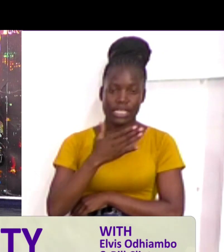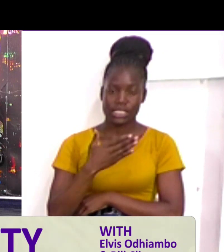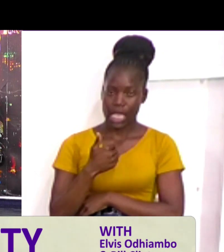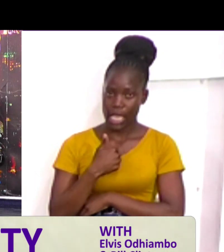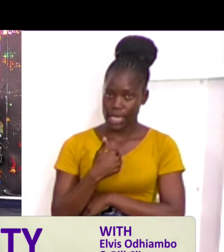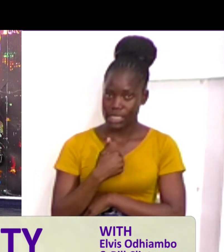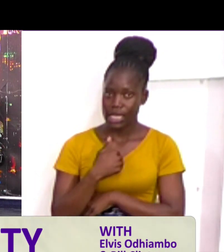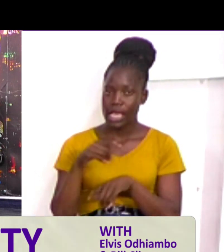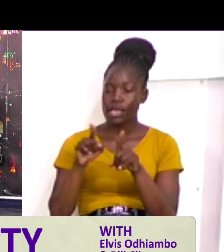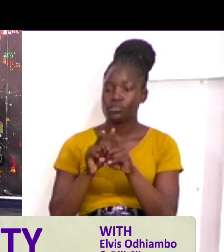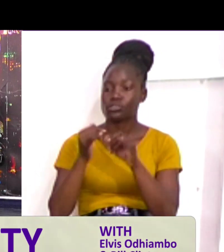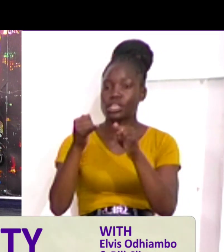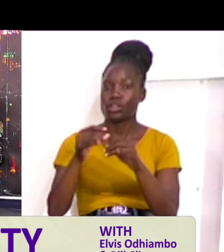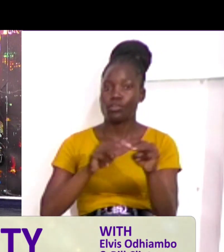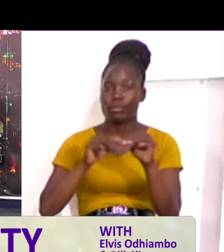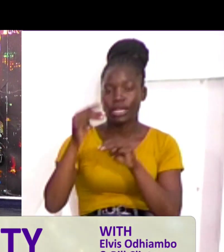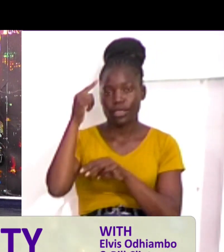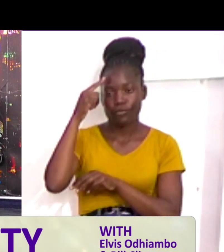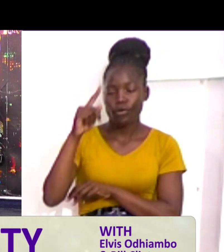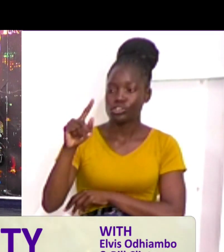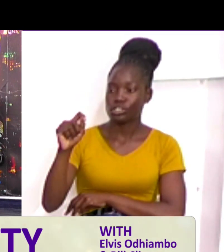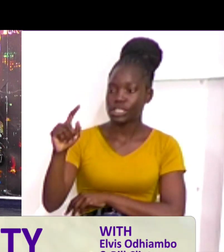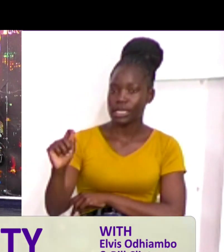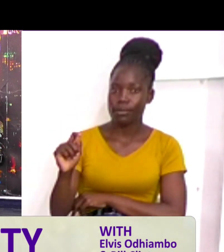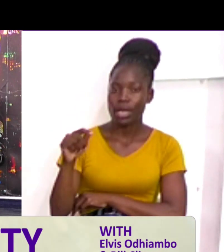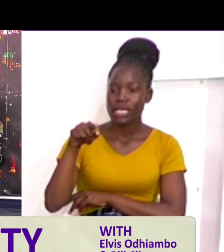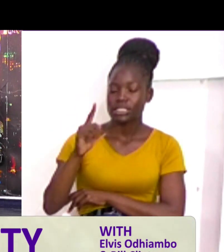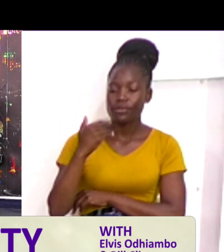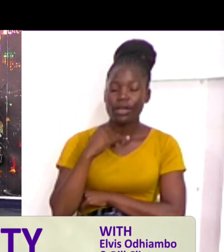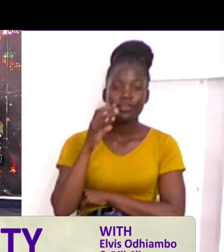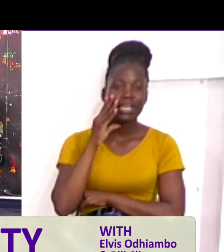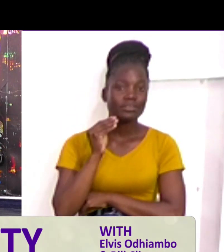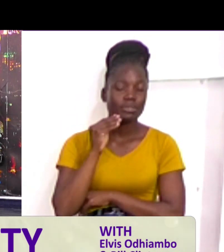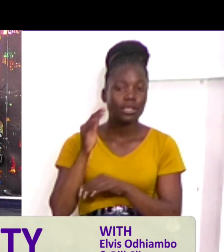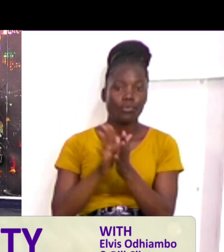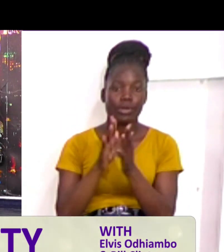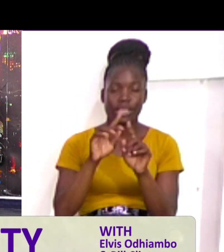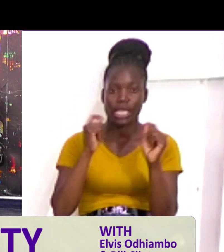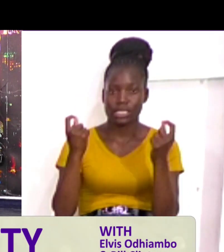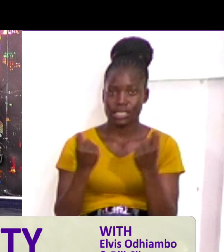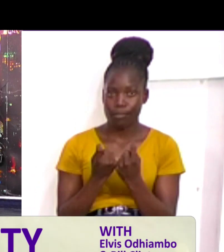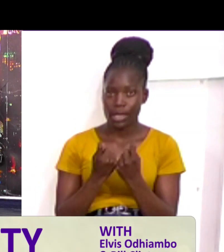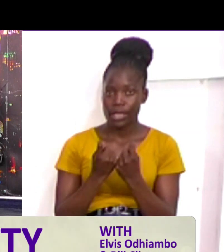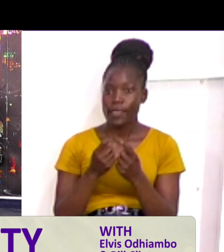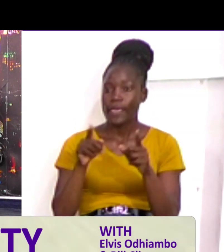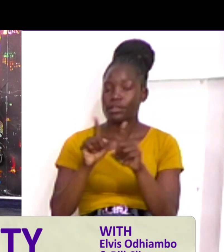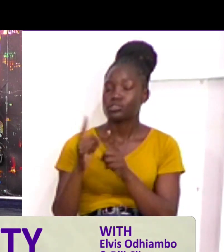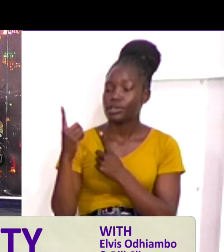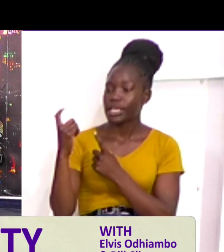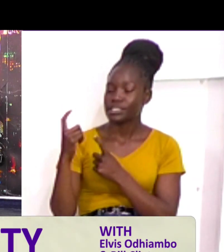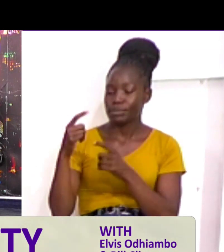Postecoglou, of course, the new manager for Tottenham, he has that experience with the team. Actually, to